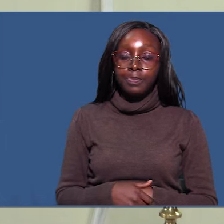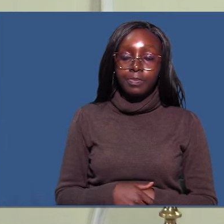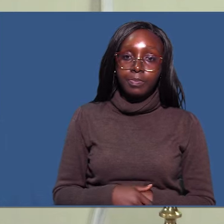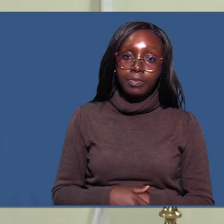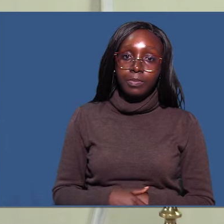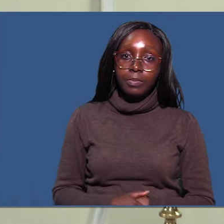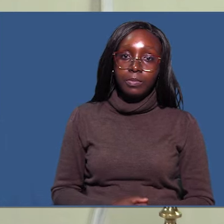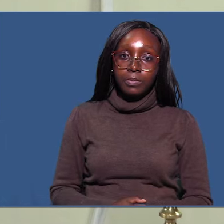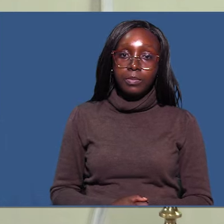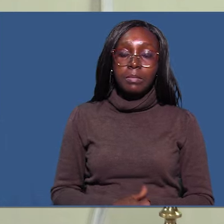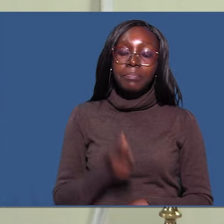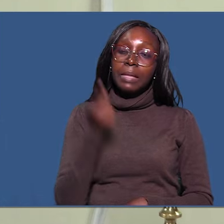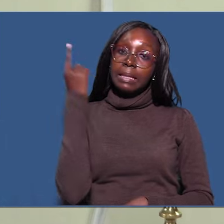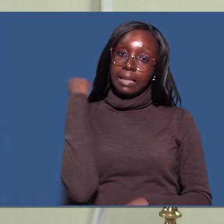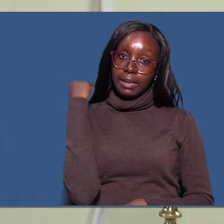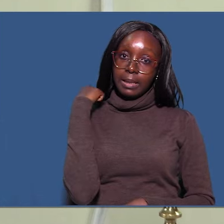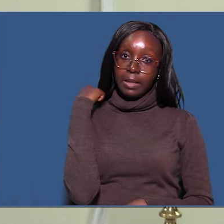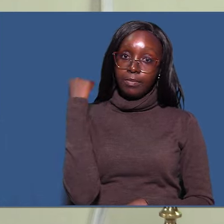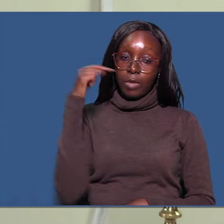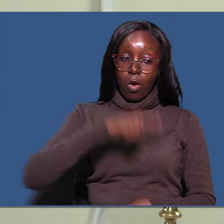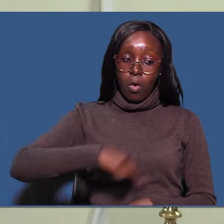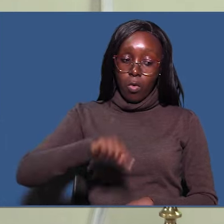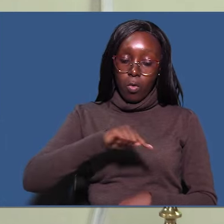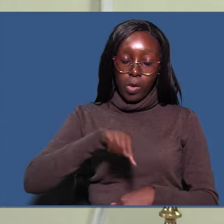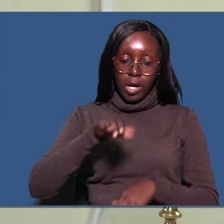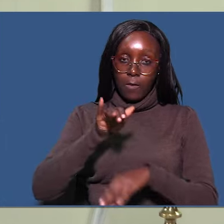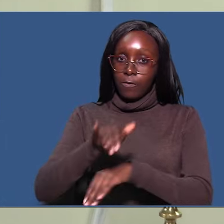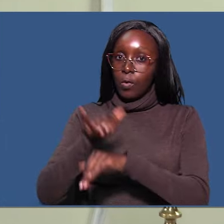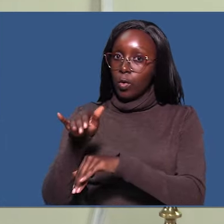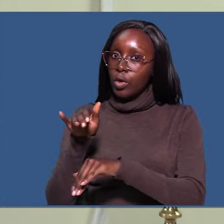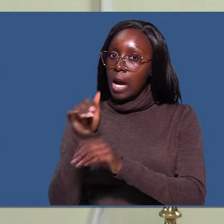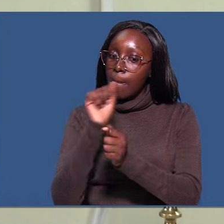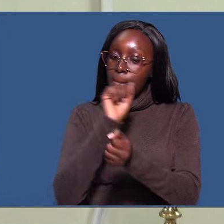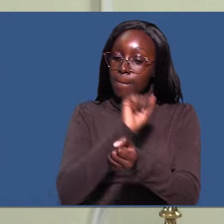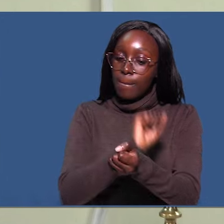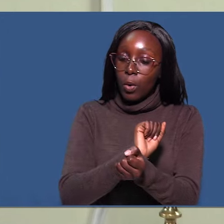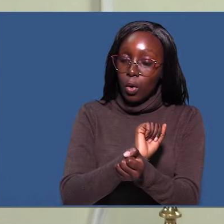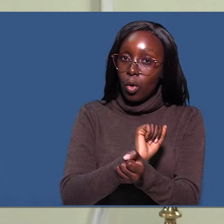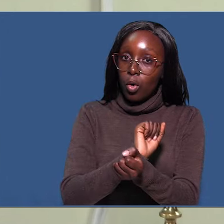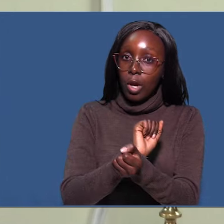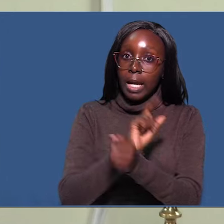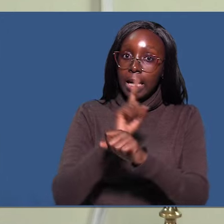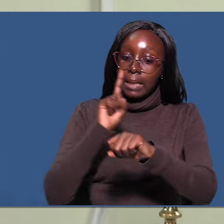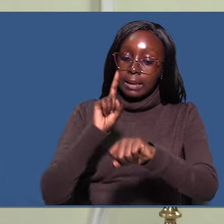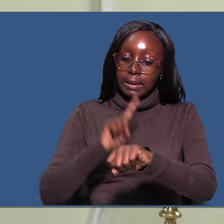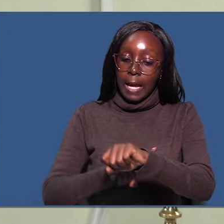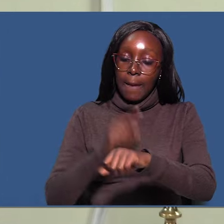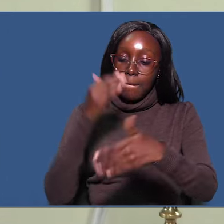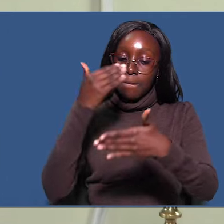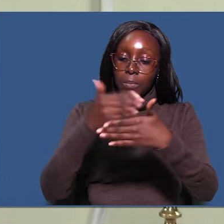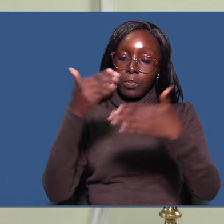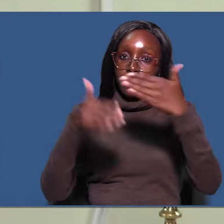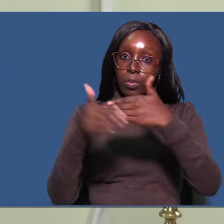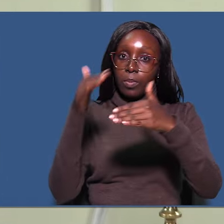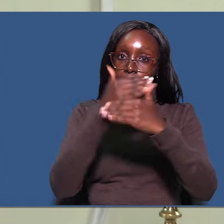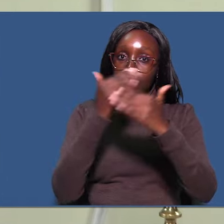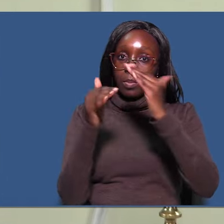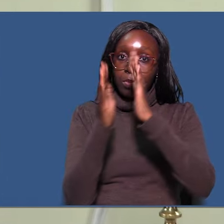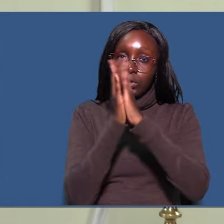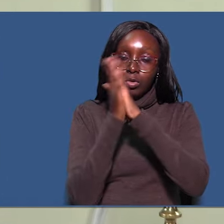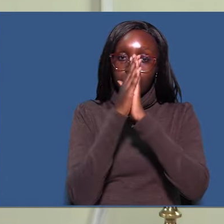And yesterday we followed Apostle Paul as he built his case on the power of